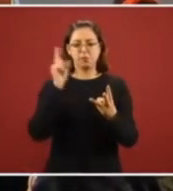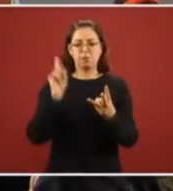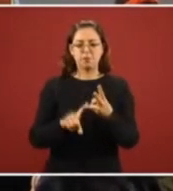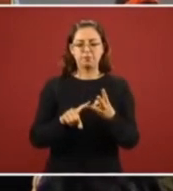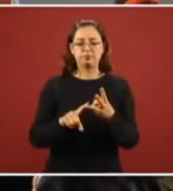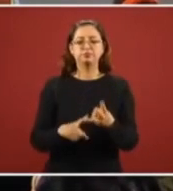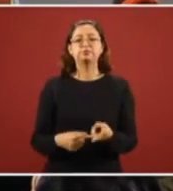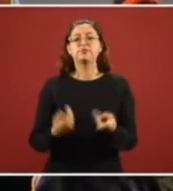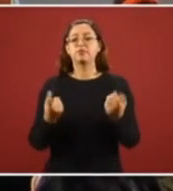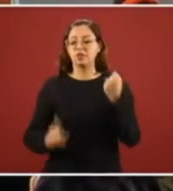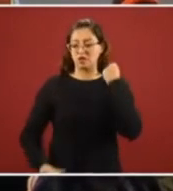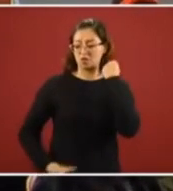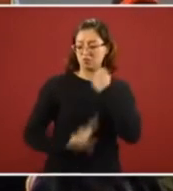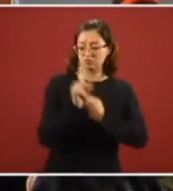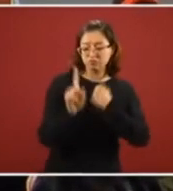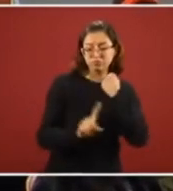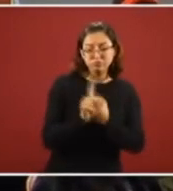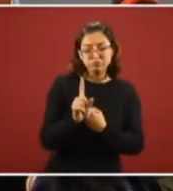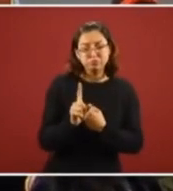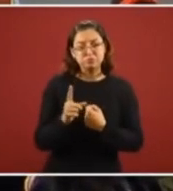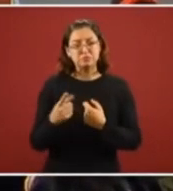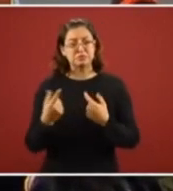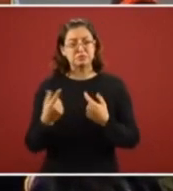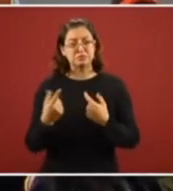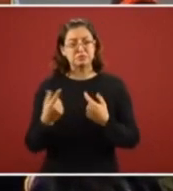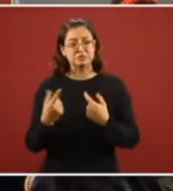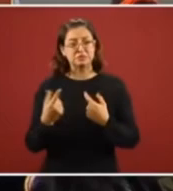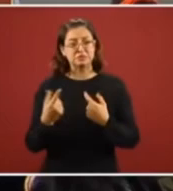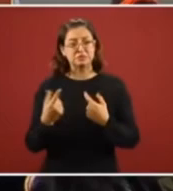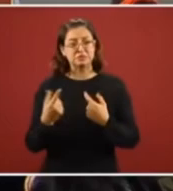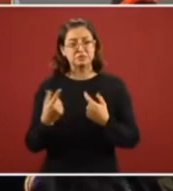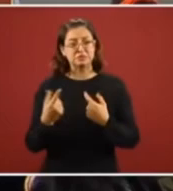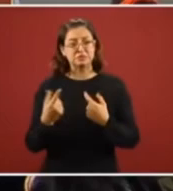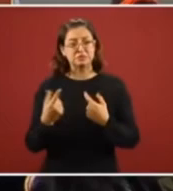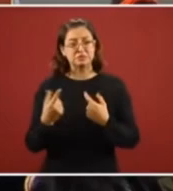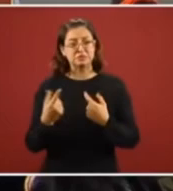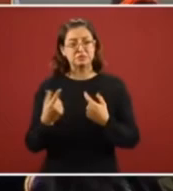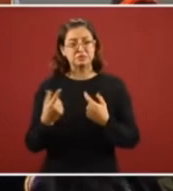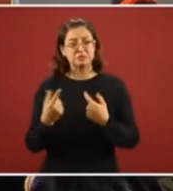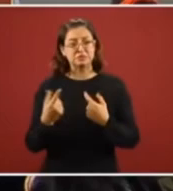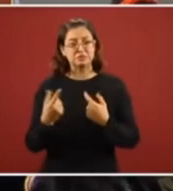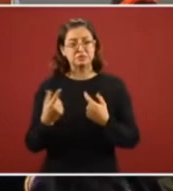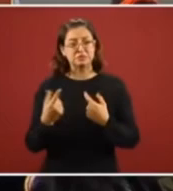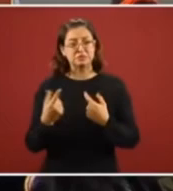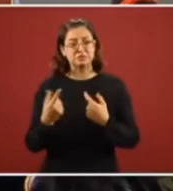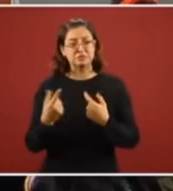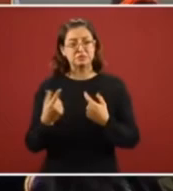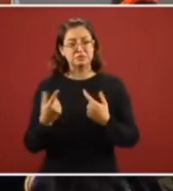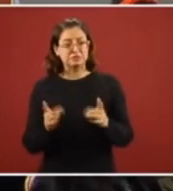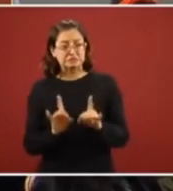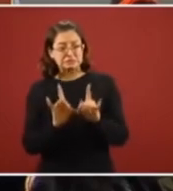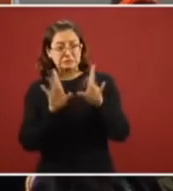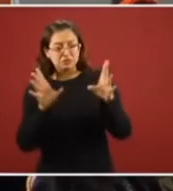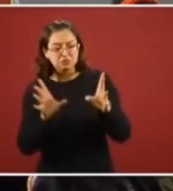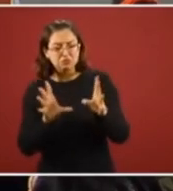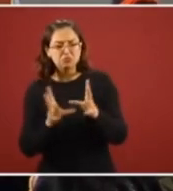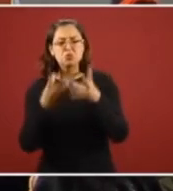peaceful solution to controversies